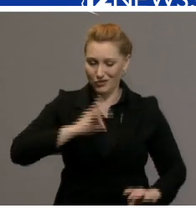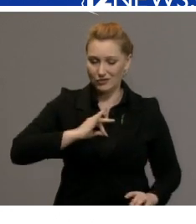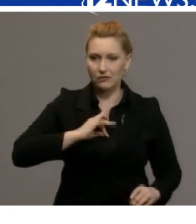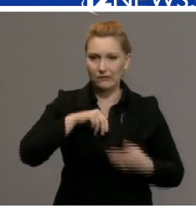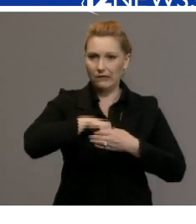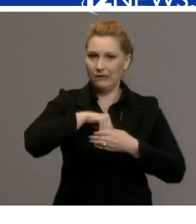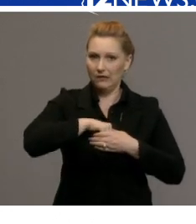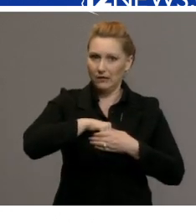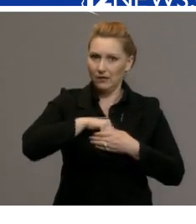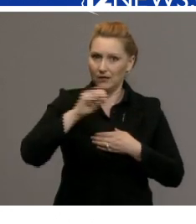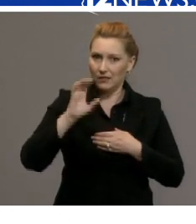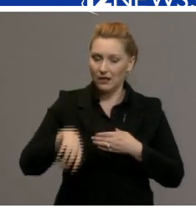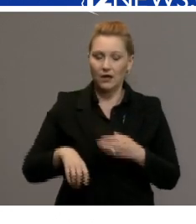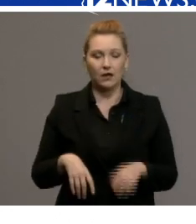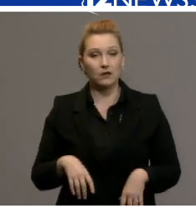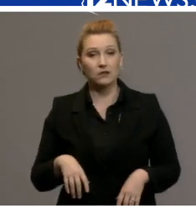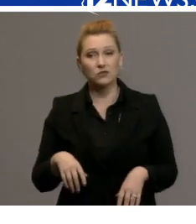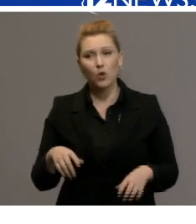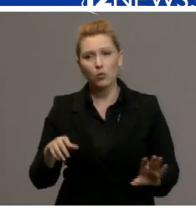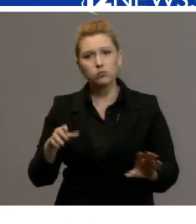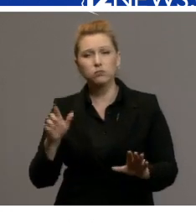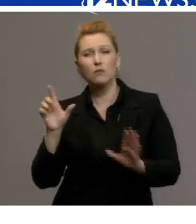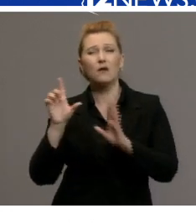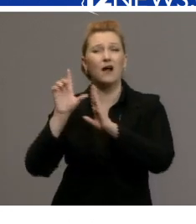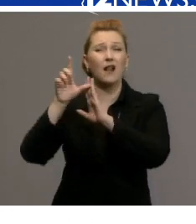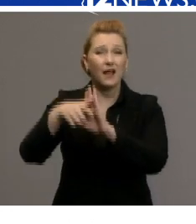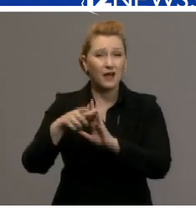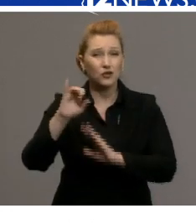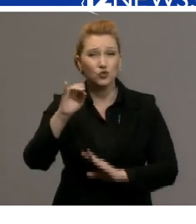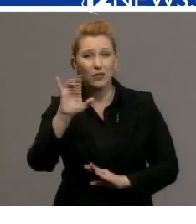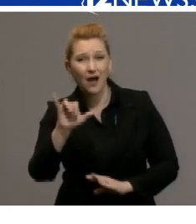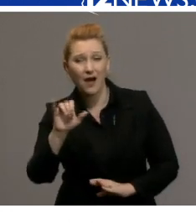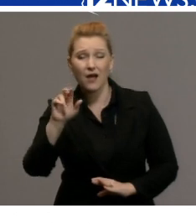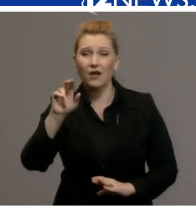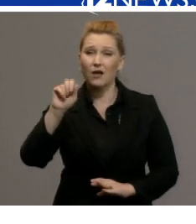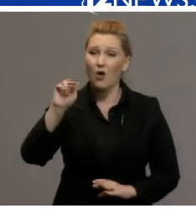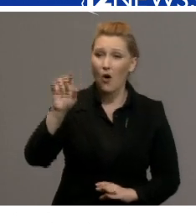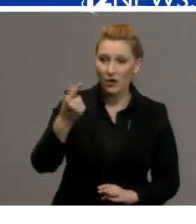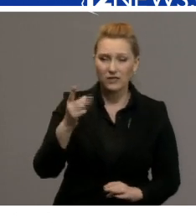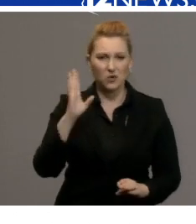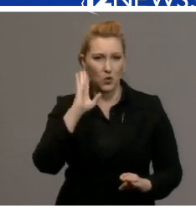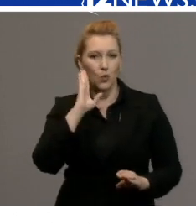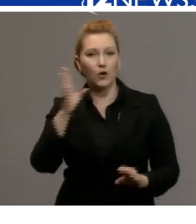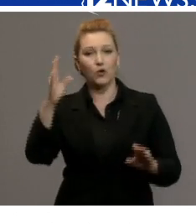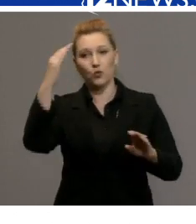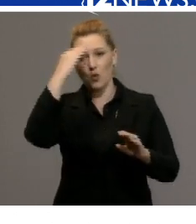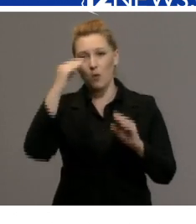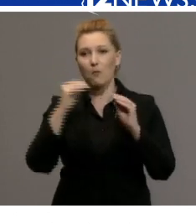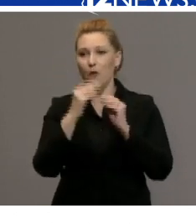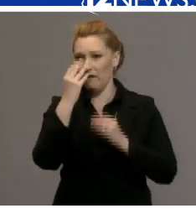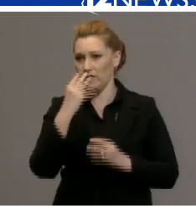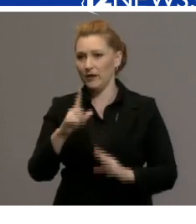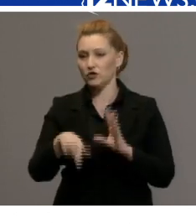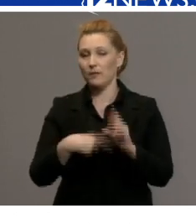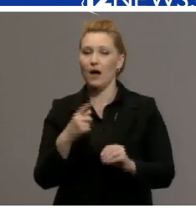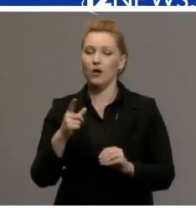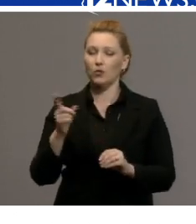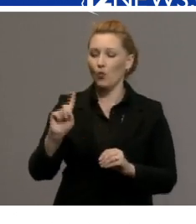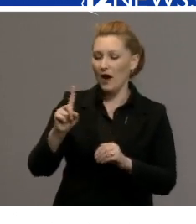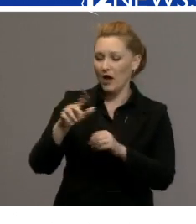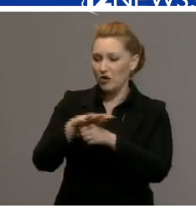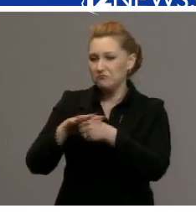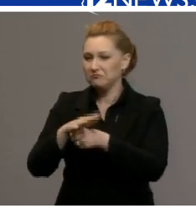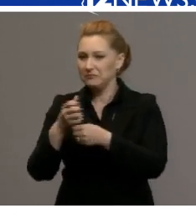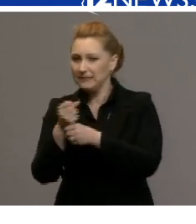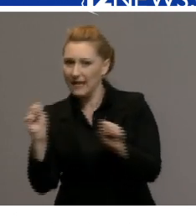safe and who has that capacity between now and the August-September timeframe. Anything to add to that, Director?